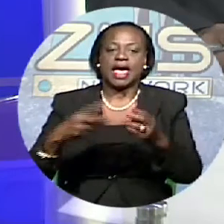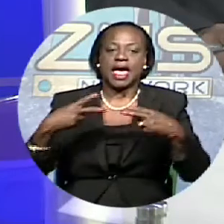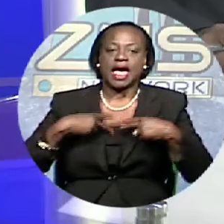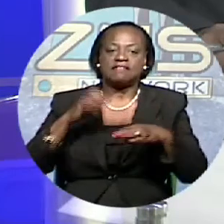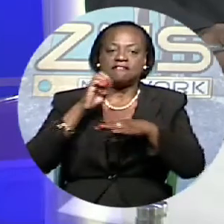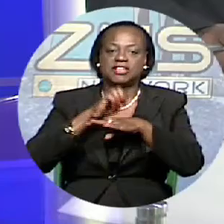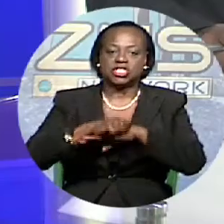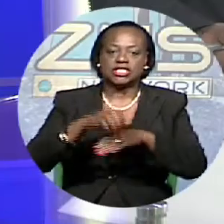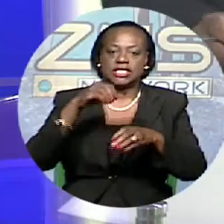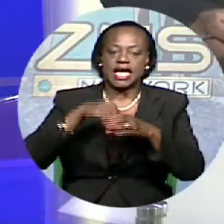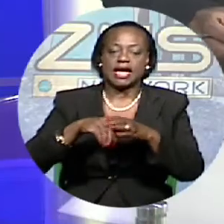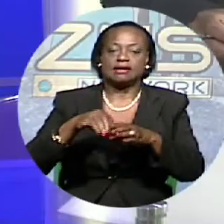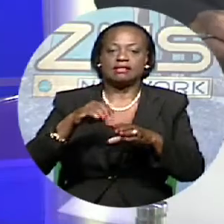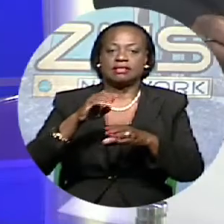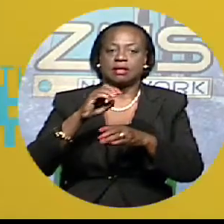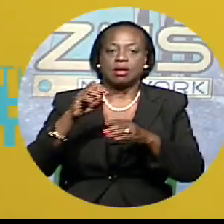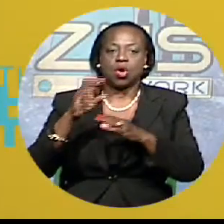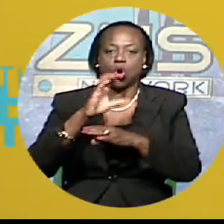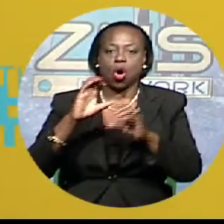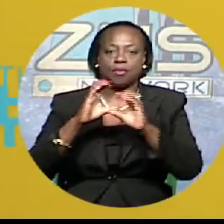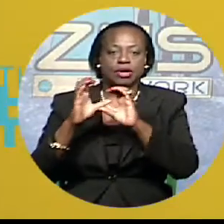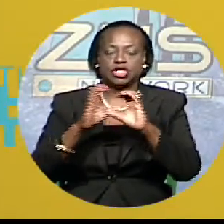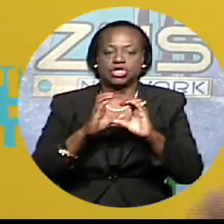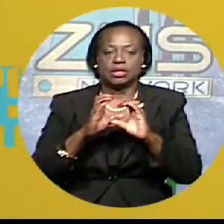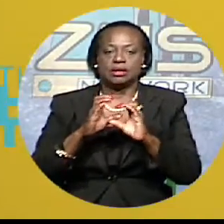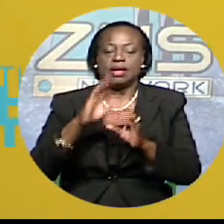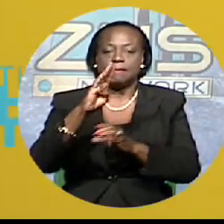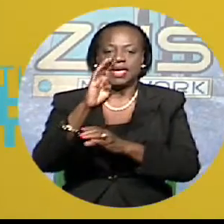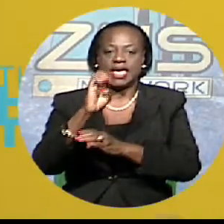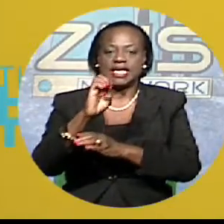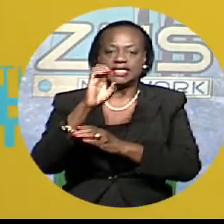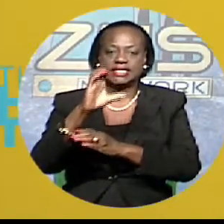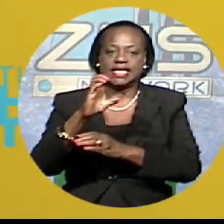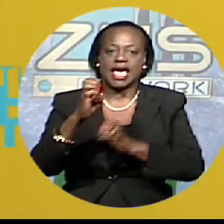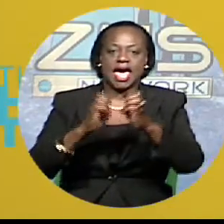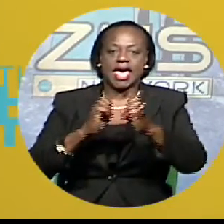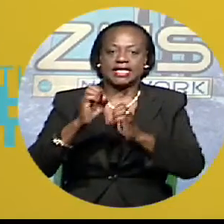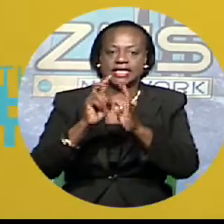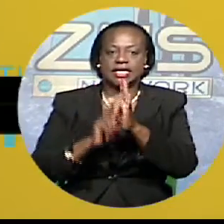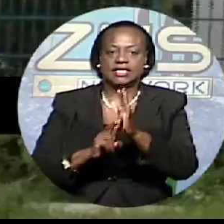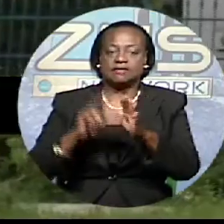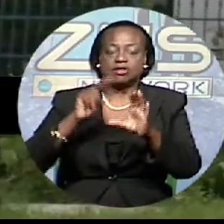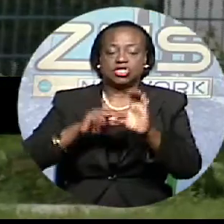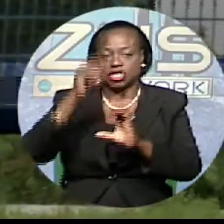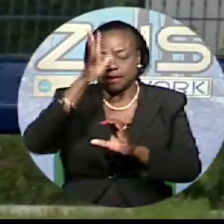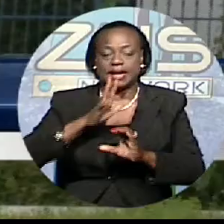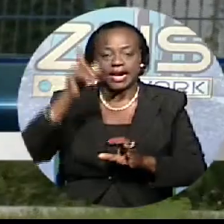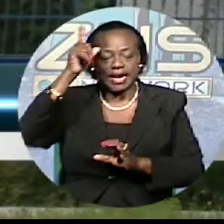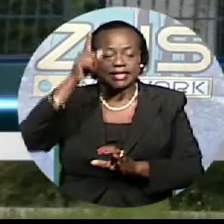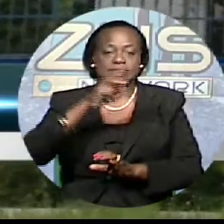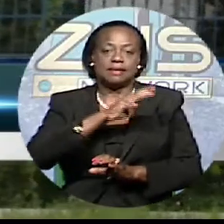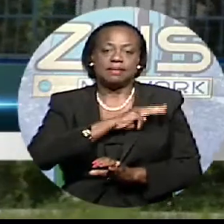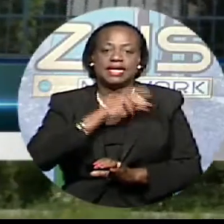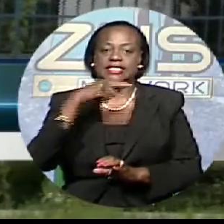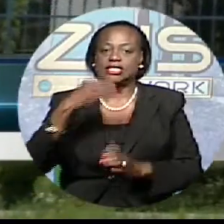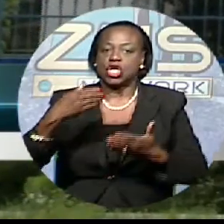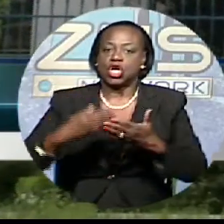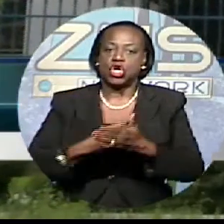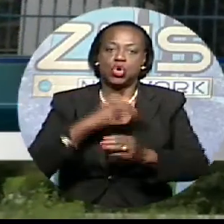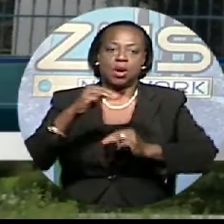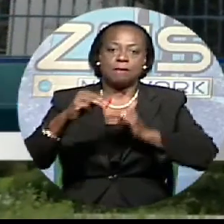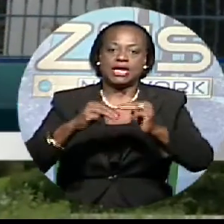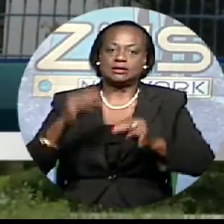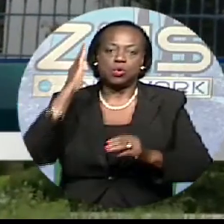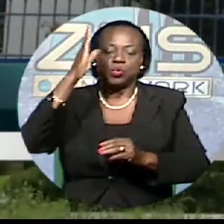at the corporation. Bahamas Electricity Corporation's executive chairman, Leslie Miller, said new management at BEC will